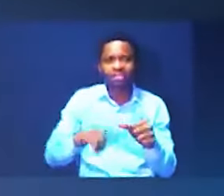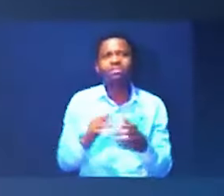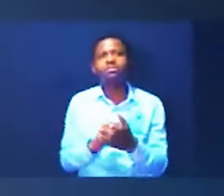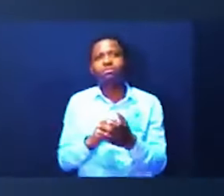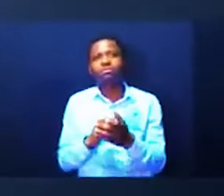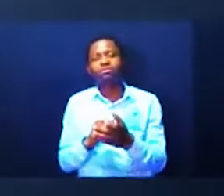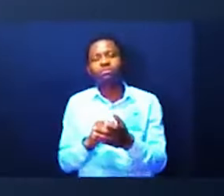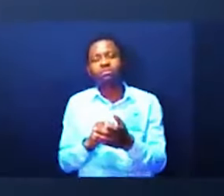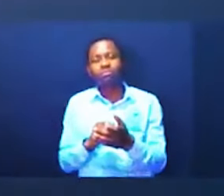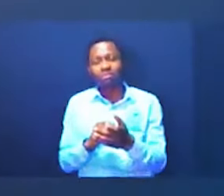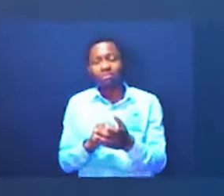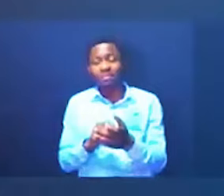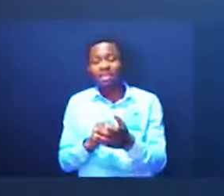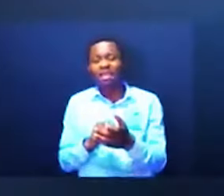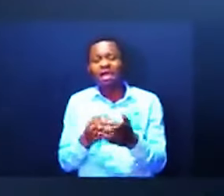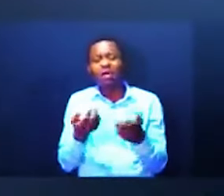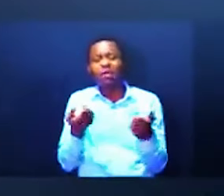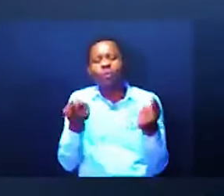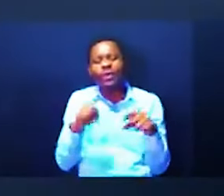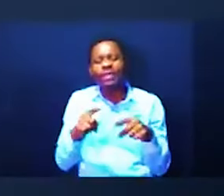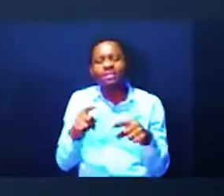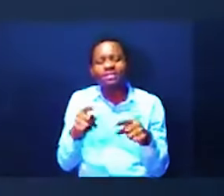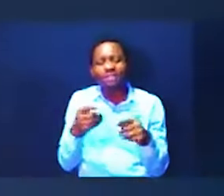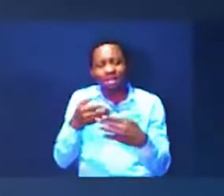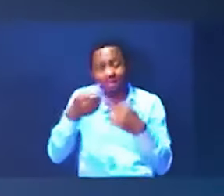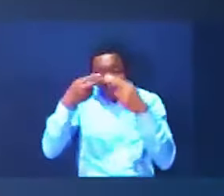Resulting from a past offense.